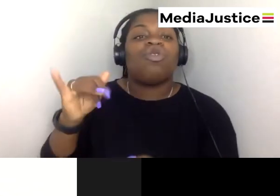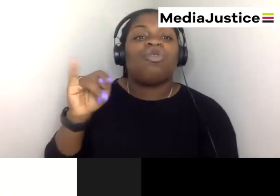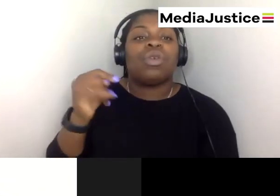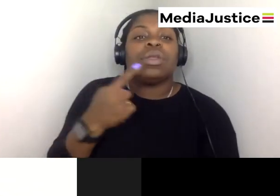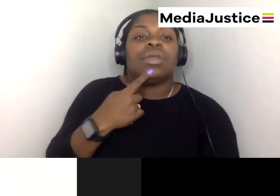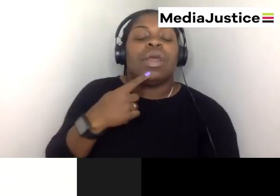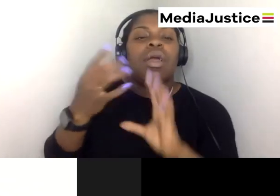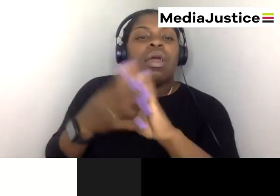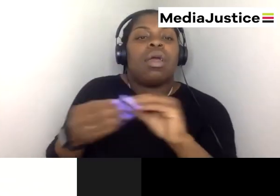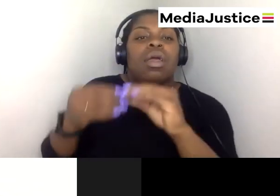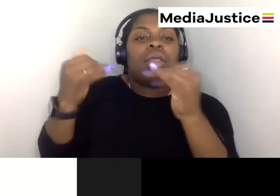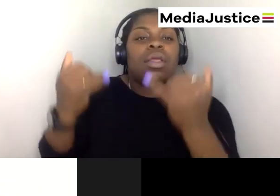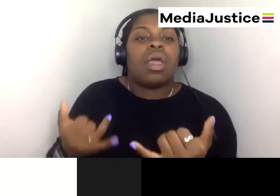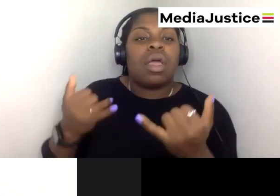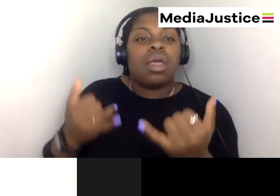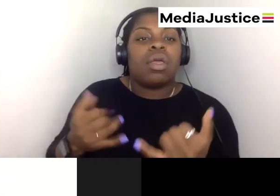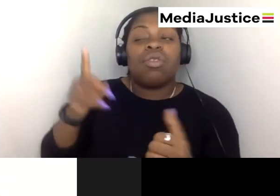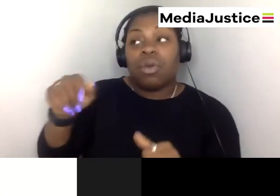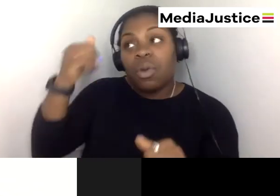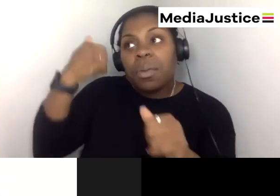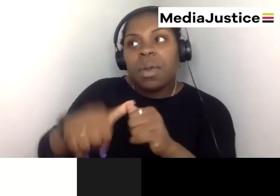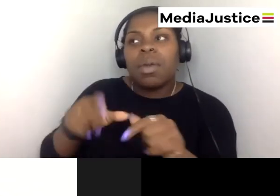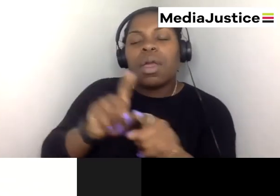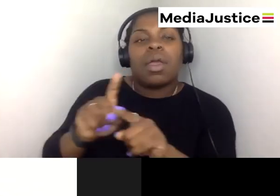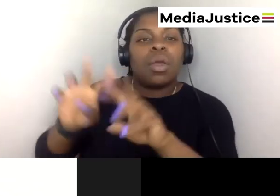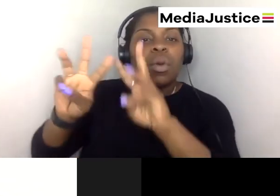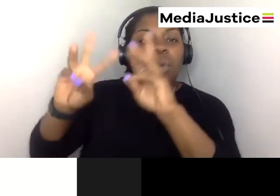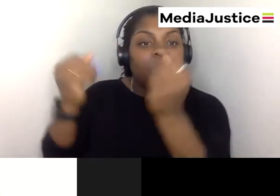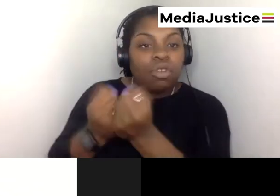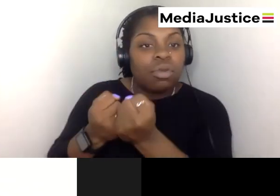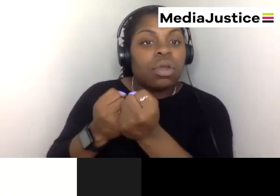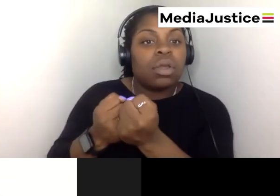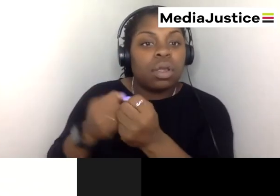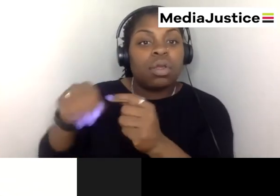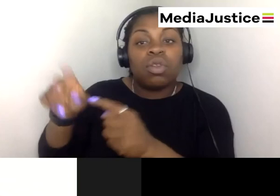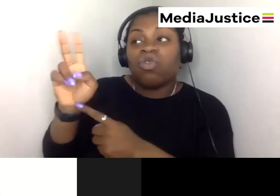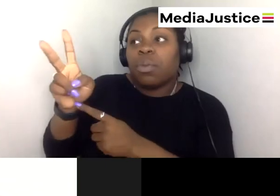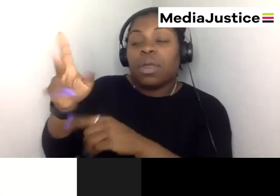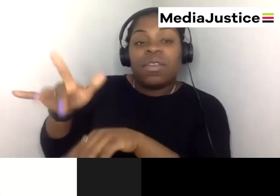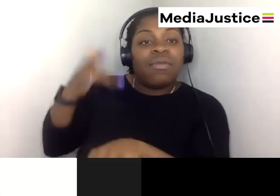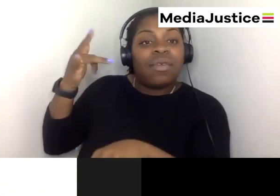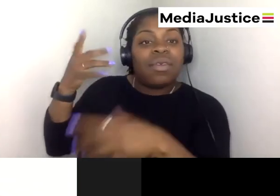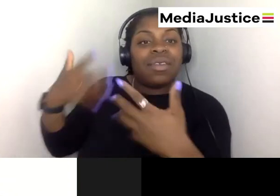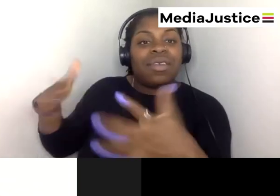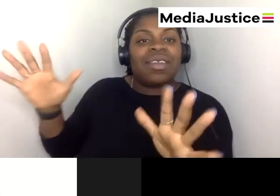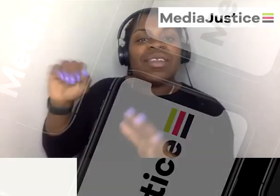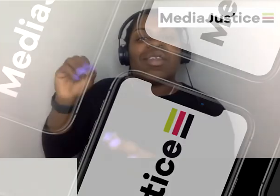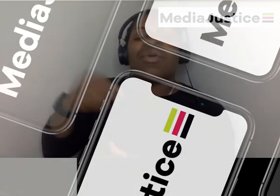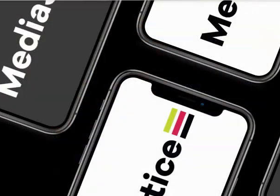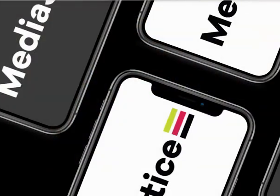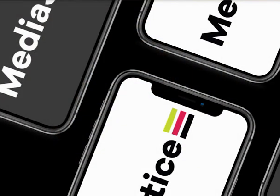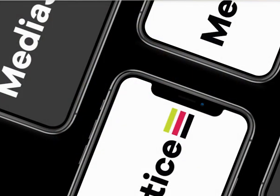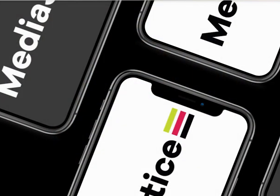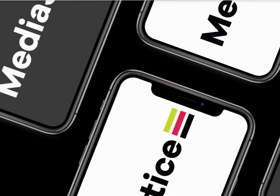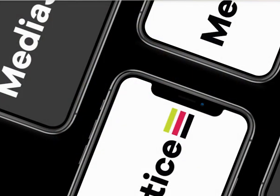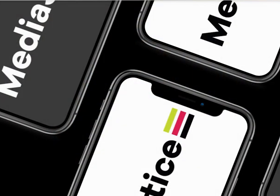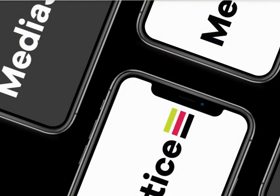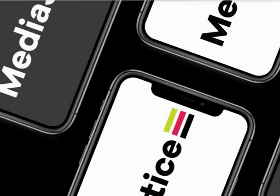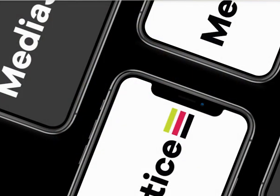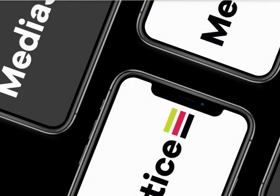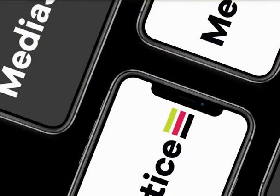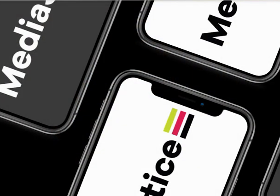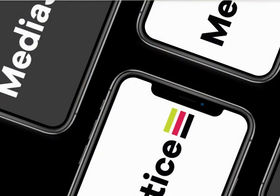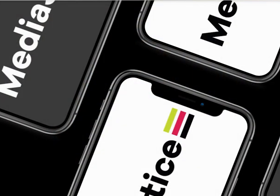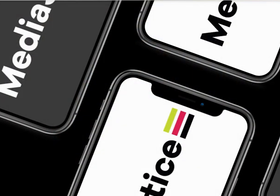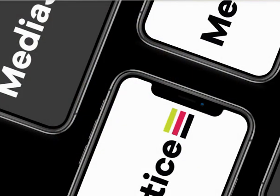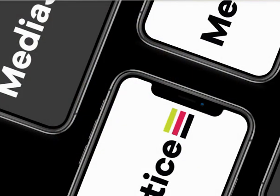now, you can remember this as a workshop that finished 2 minutes early. So we're giving you back 2 minutes. Thank